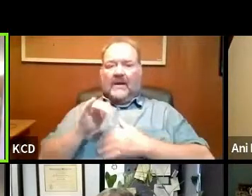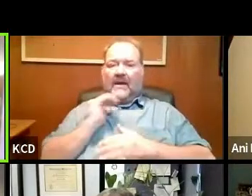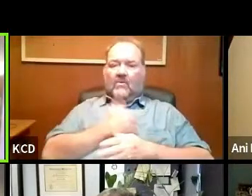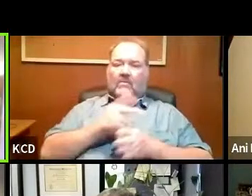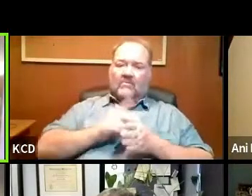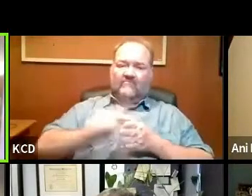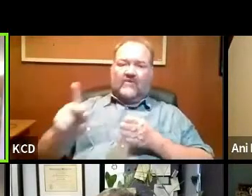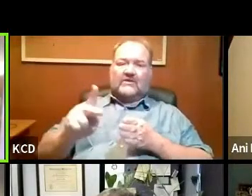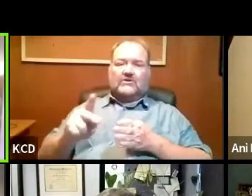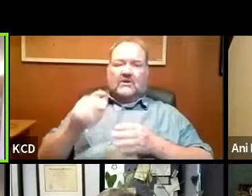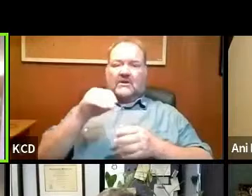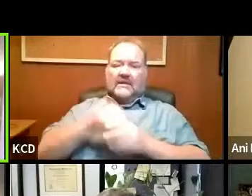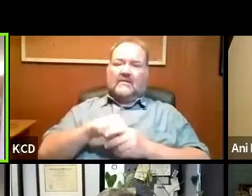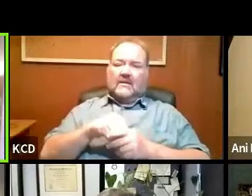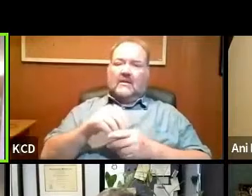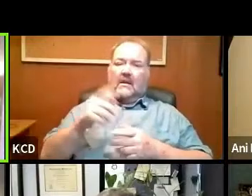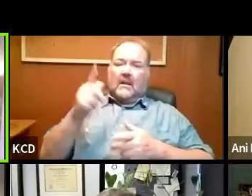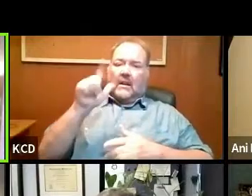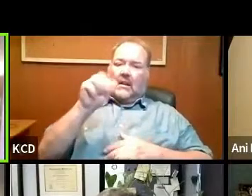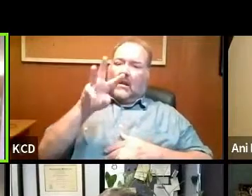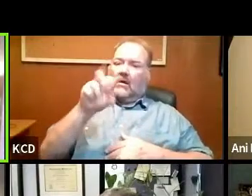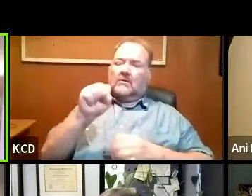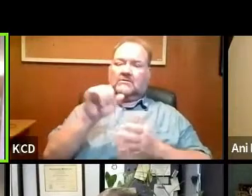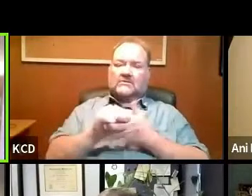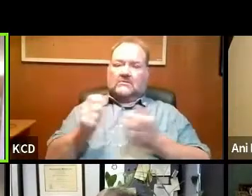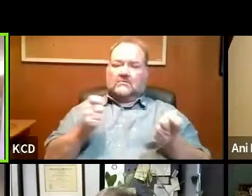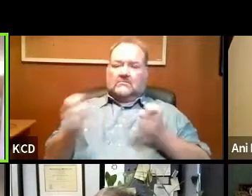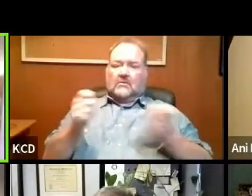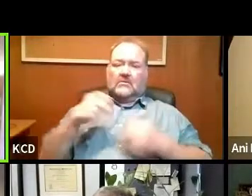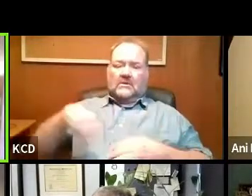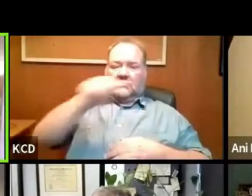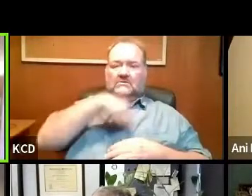professions and in the laws that govern us.